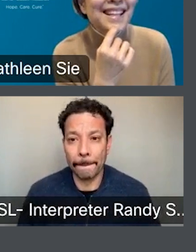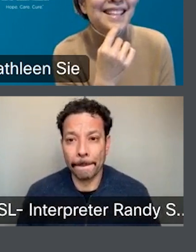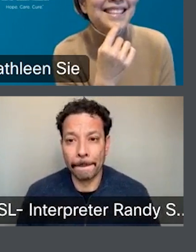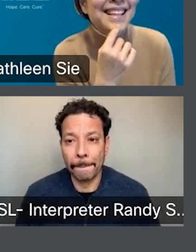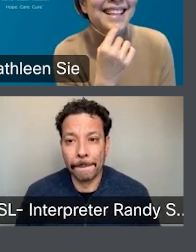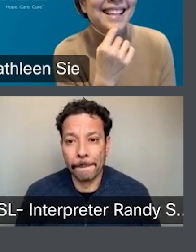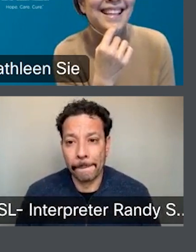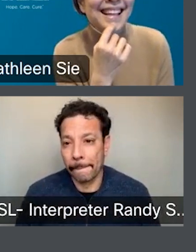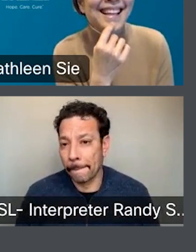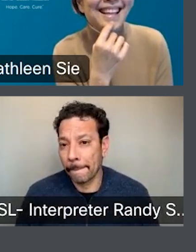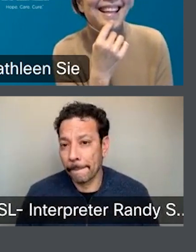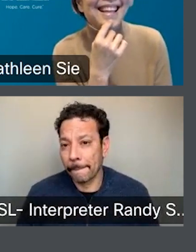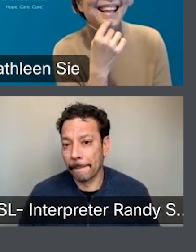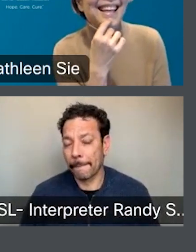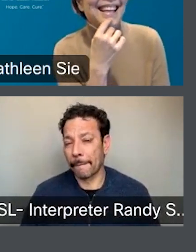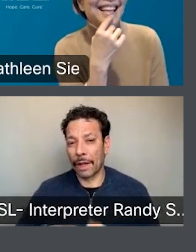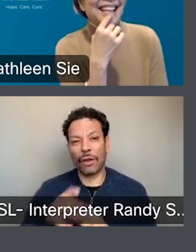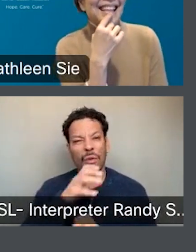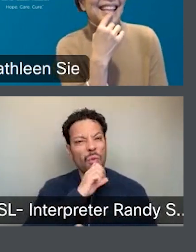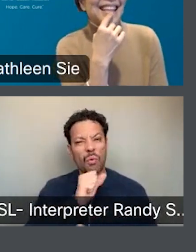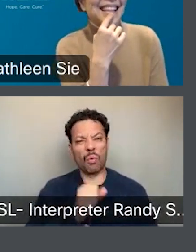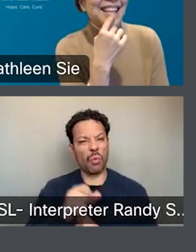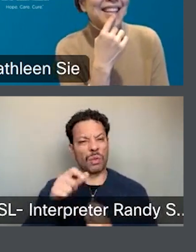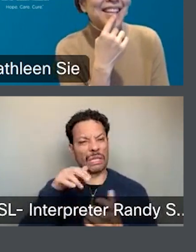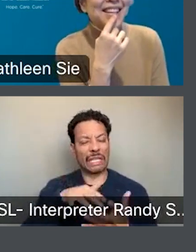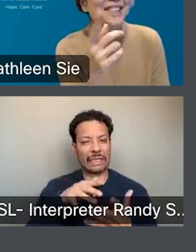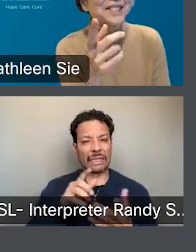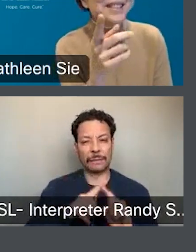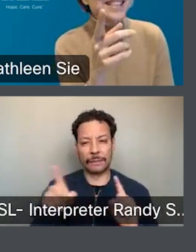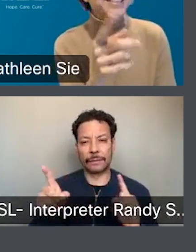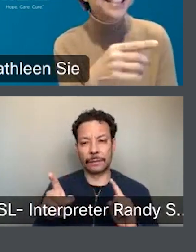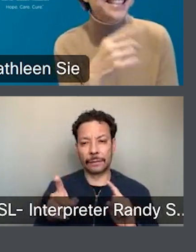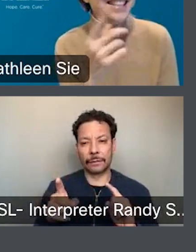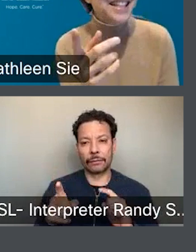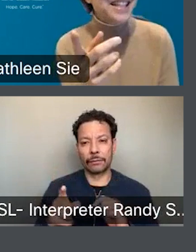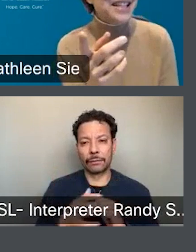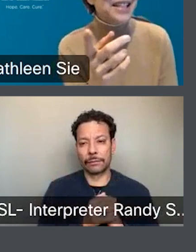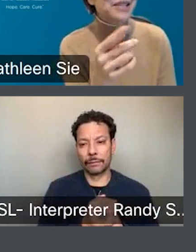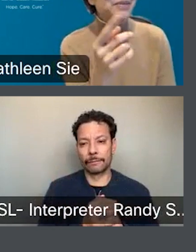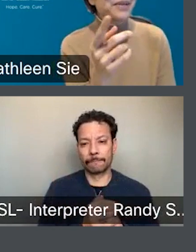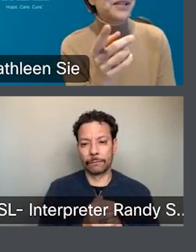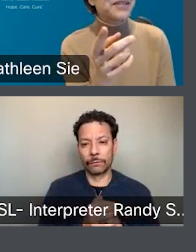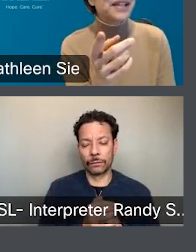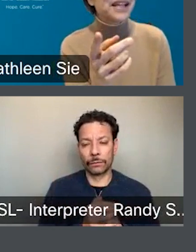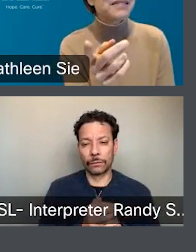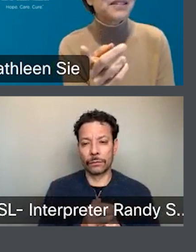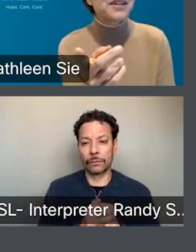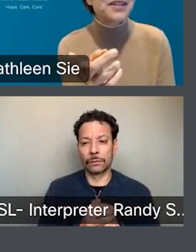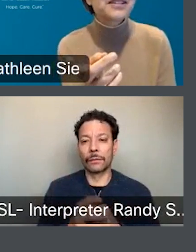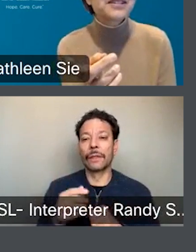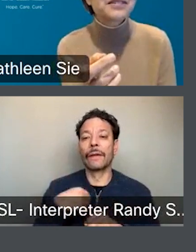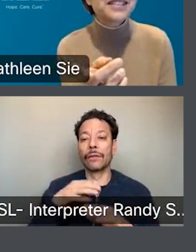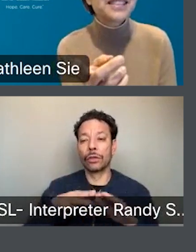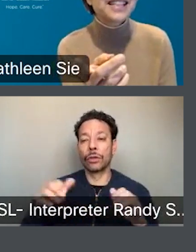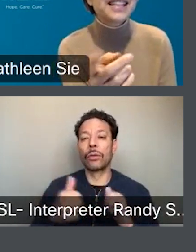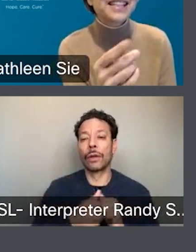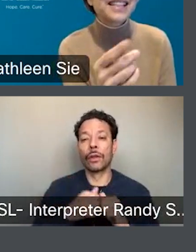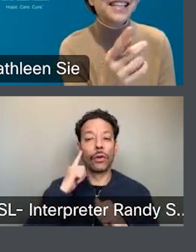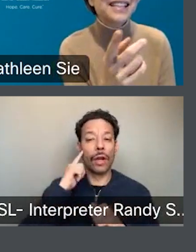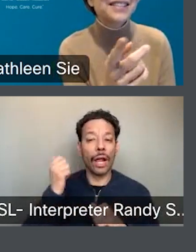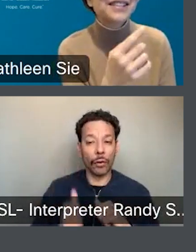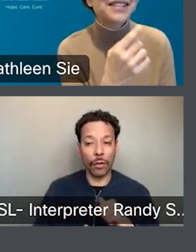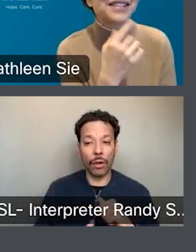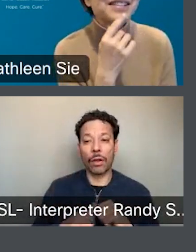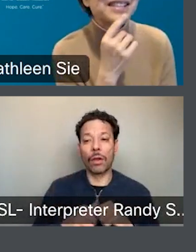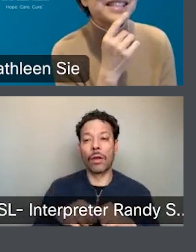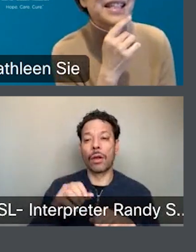Yes, but they're old that I know of. Yeah. there are some studies in the kids with unilateral oral atresia that Judy